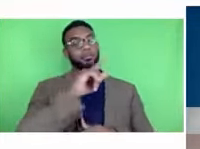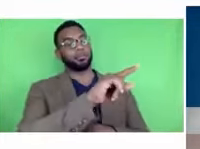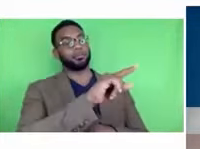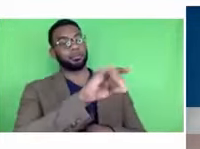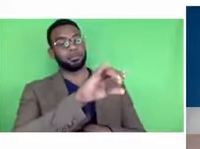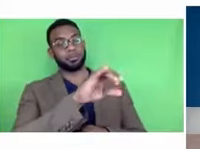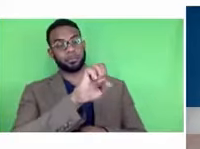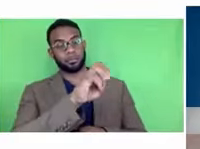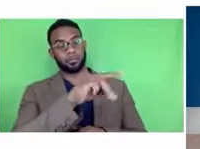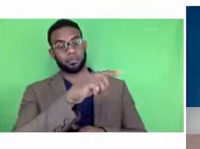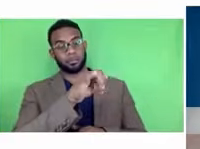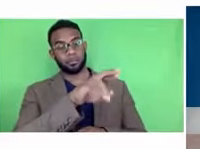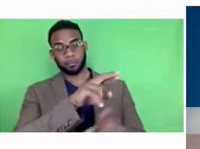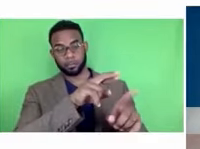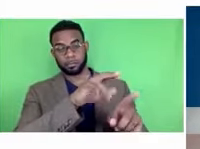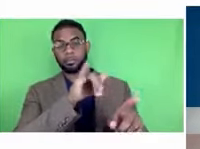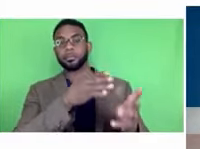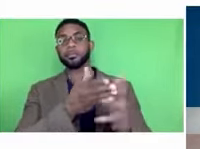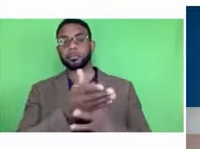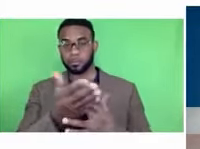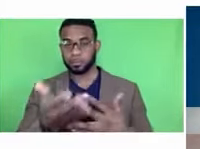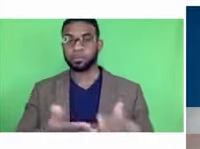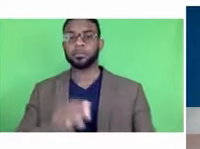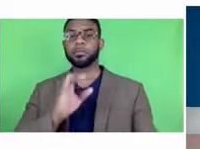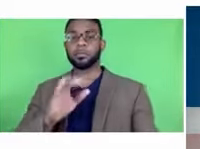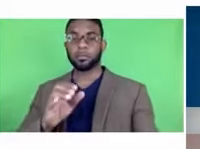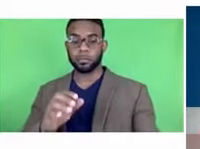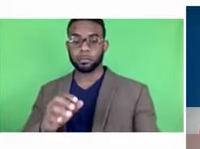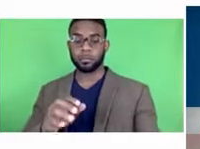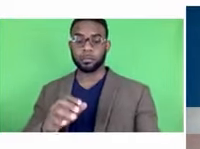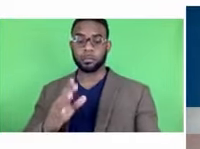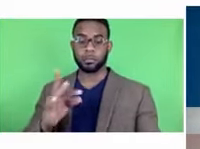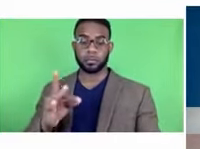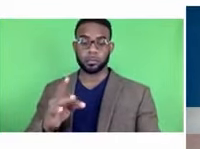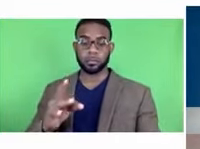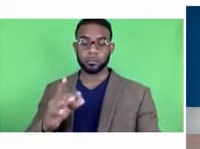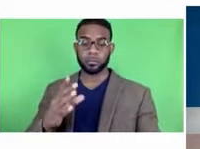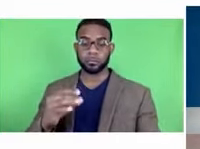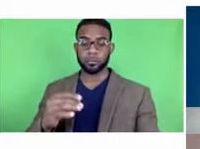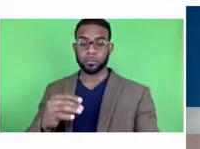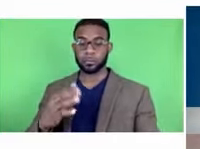case. That's through, communications and messages. And,